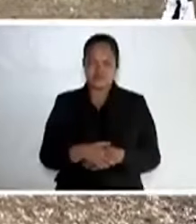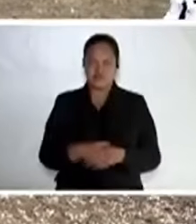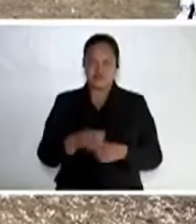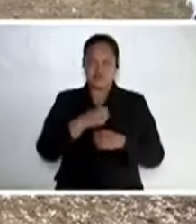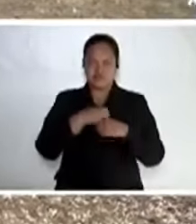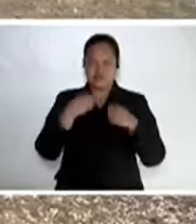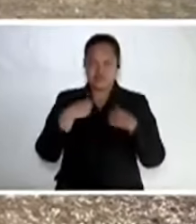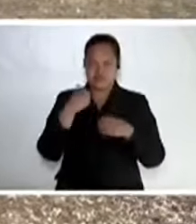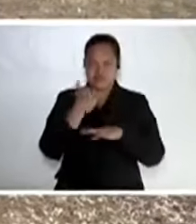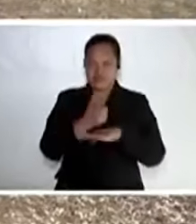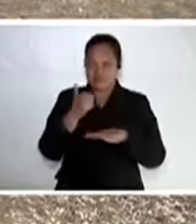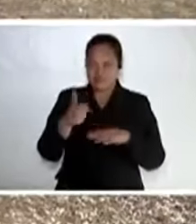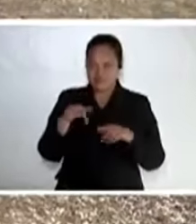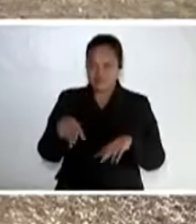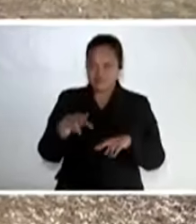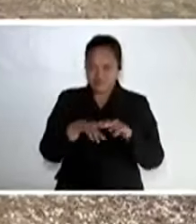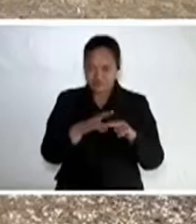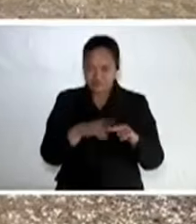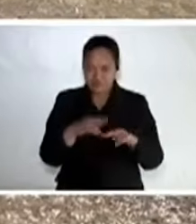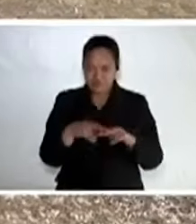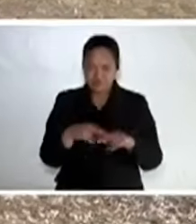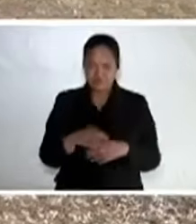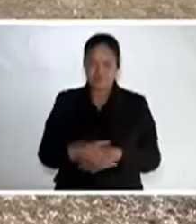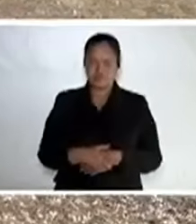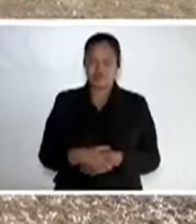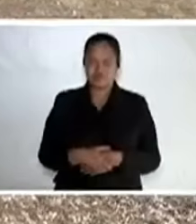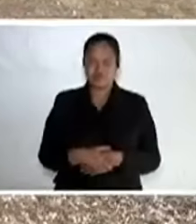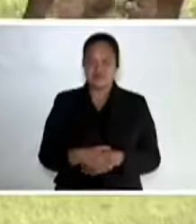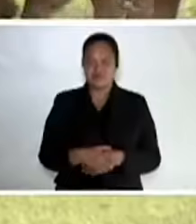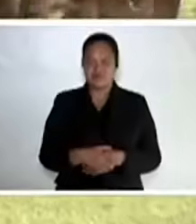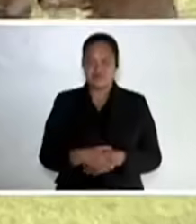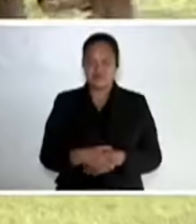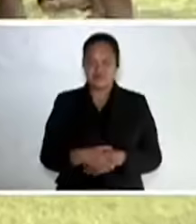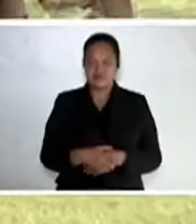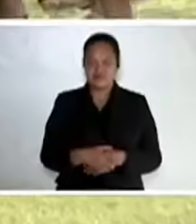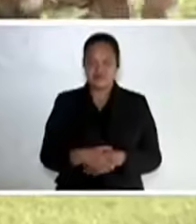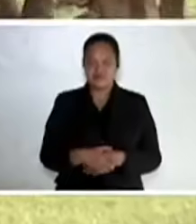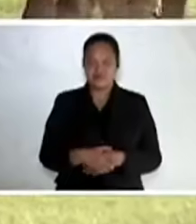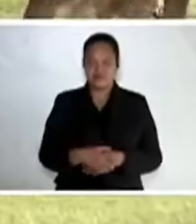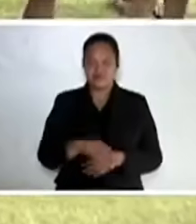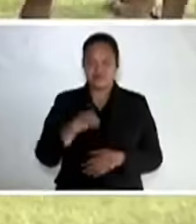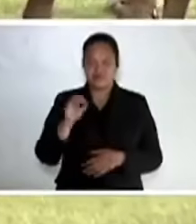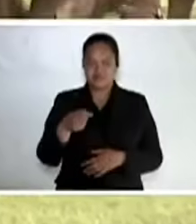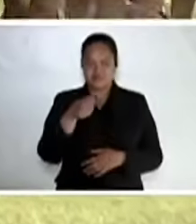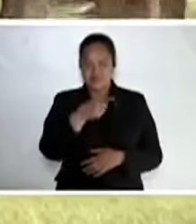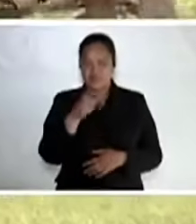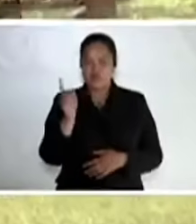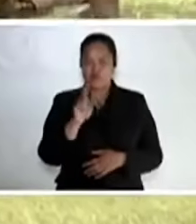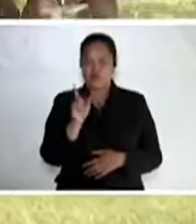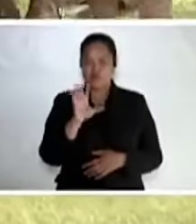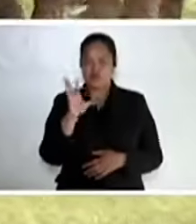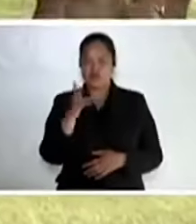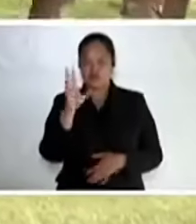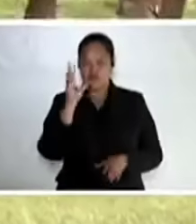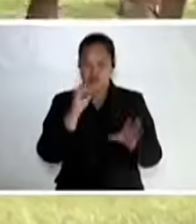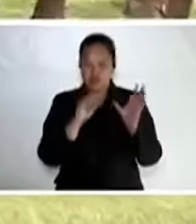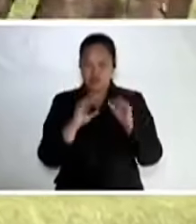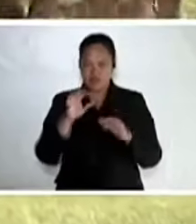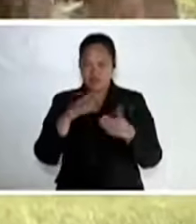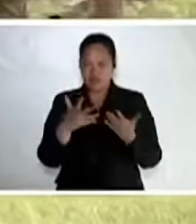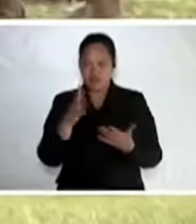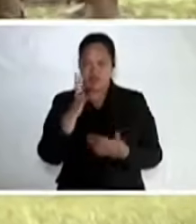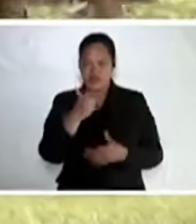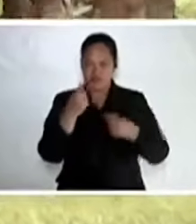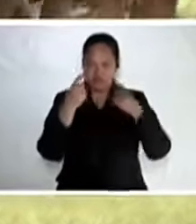tu endo kai endo nandau bulisere na kai bulili yengo na kai era bulida era sama i matana